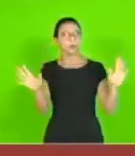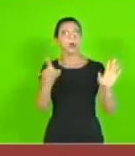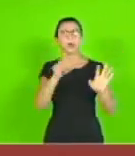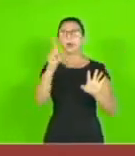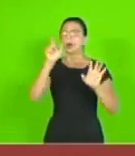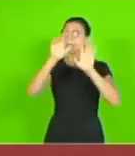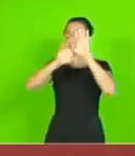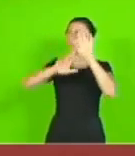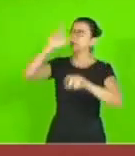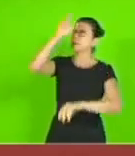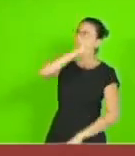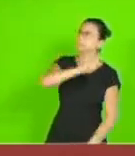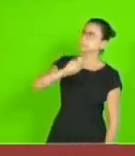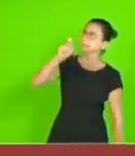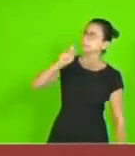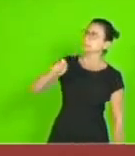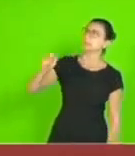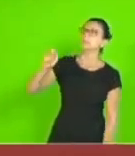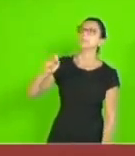I'm gonna put it here.